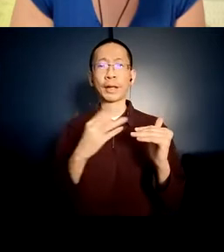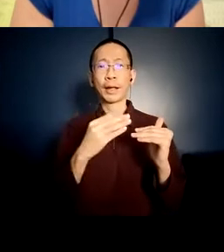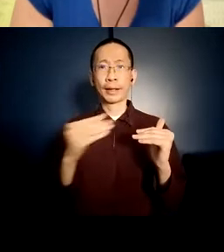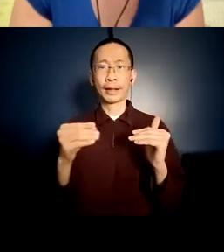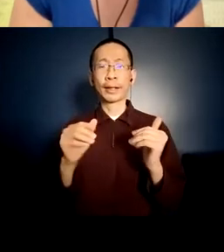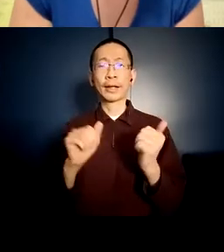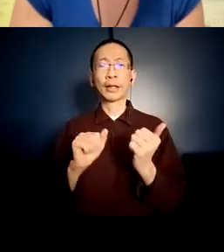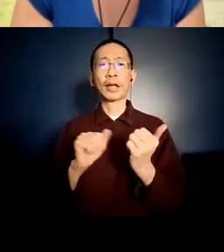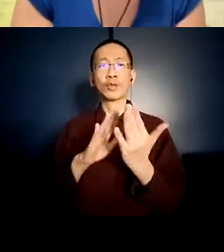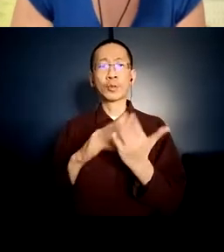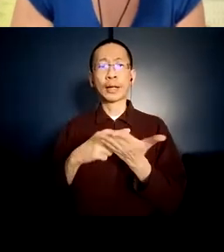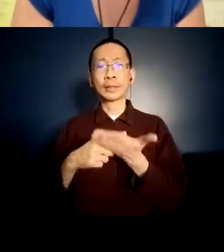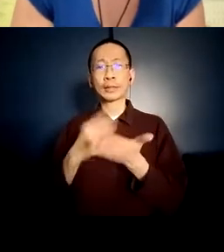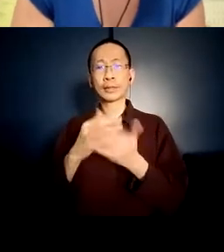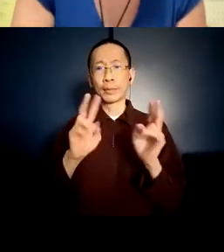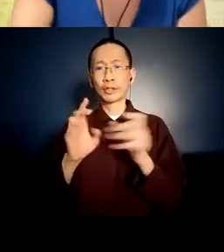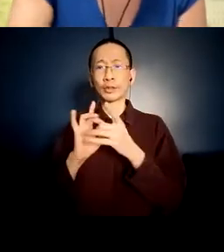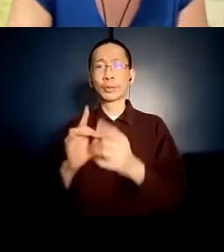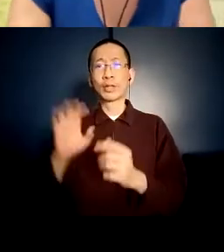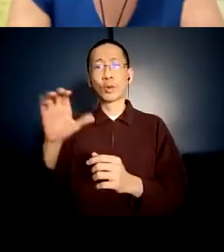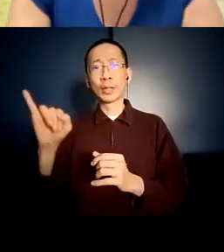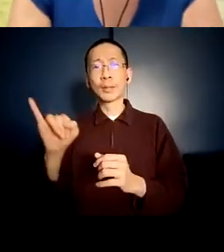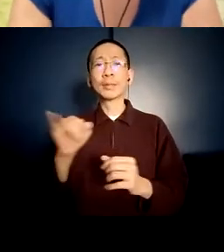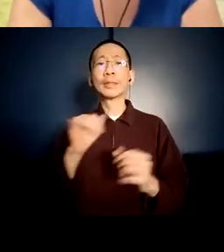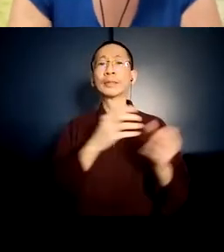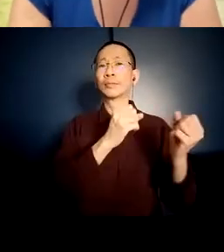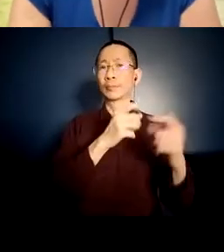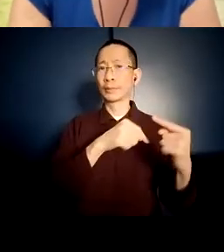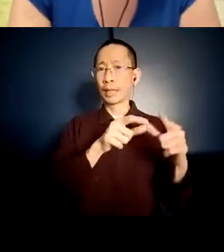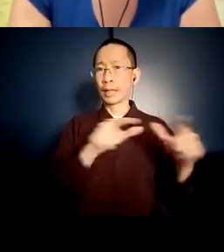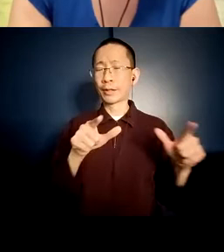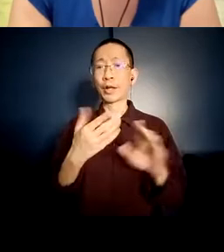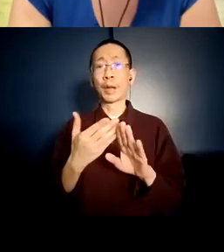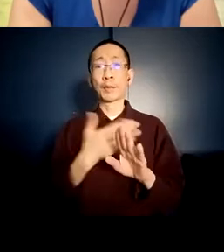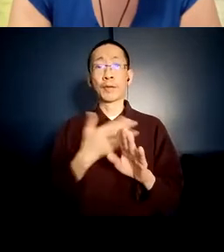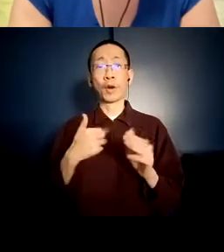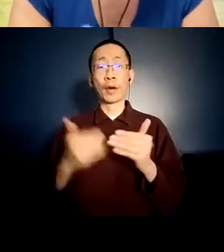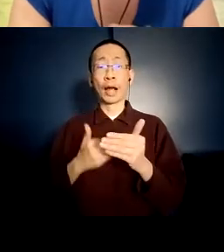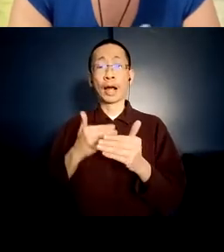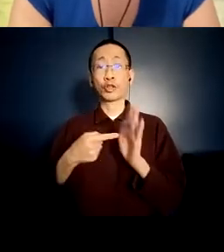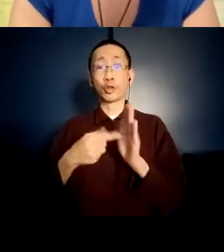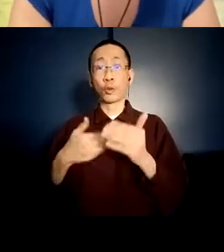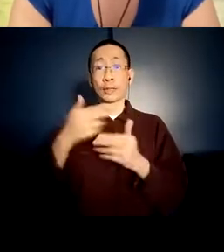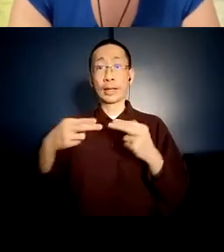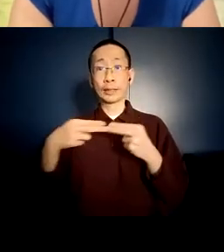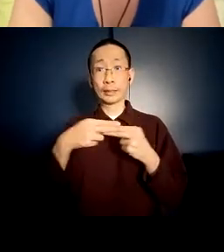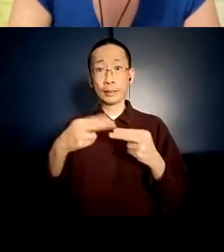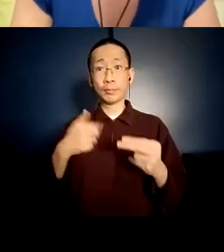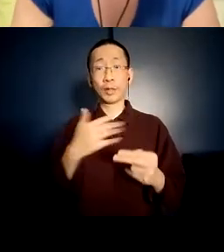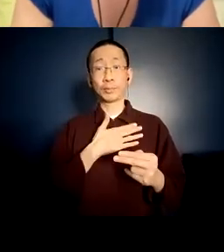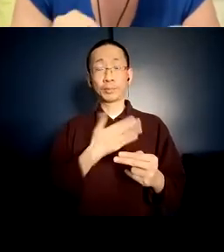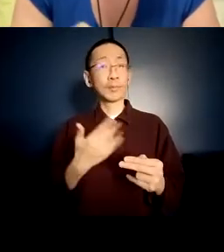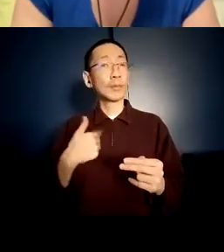address some issues regarding cochlear implants and sign language. I will say before I move on to the next slide, I am